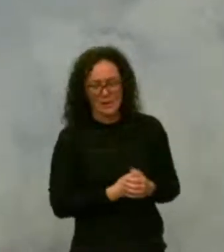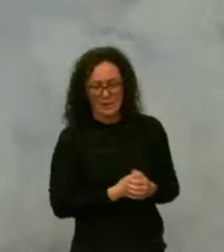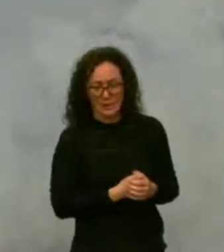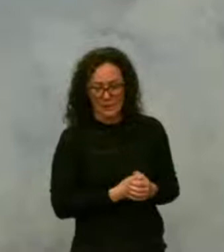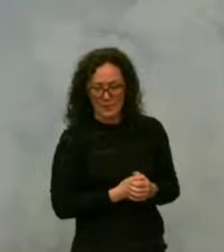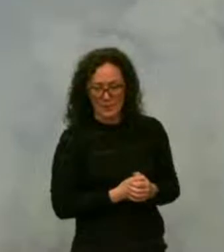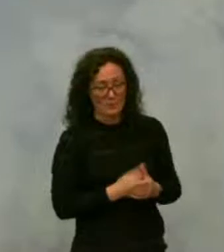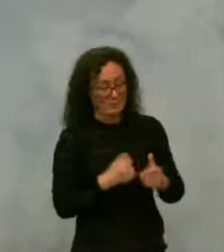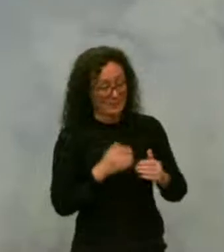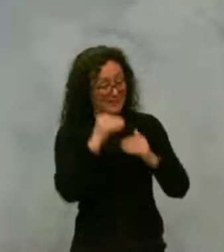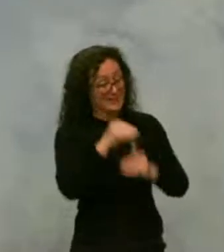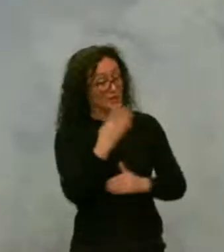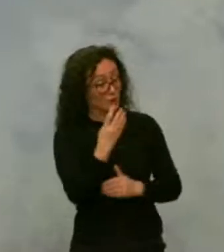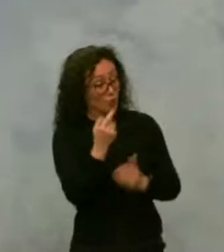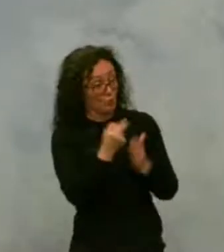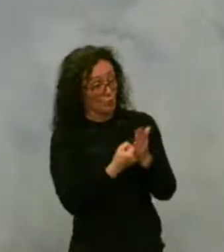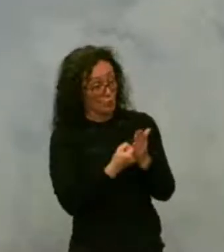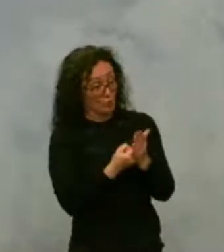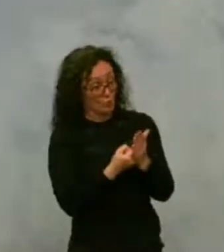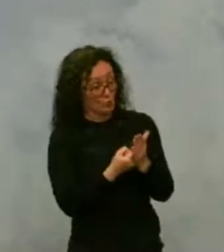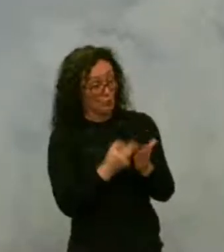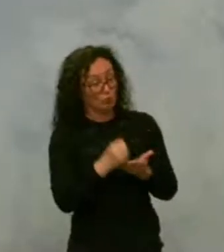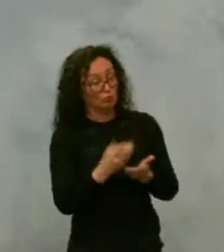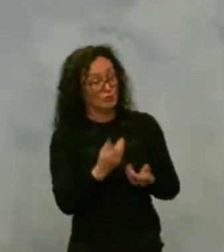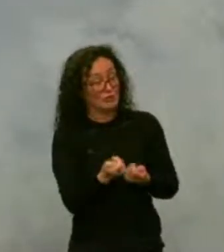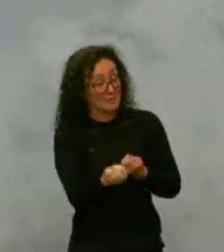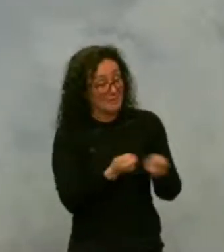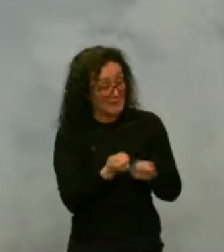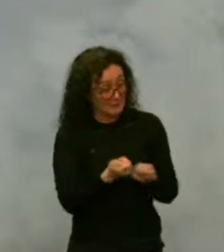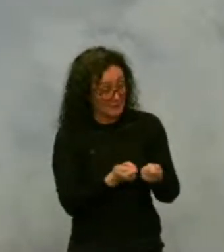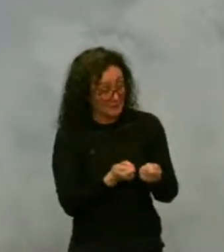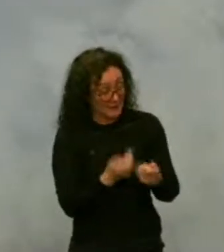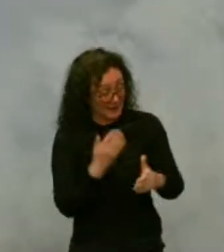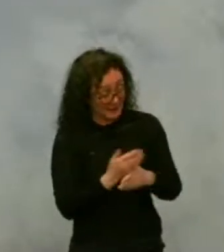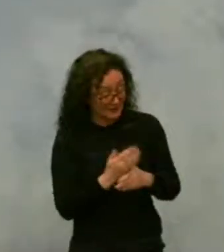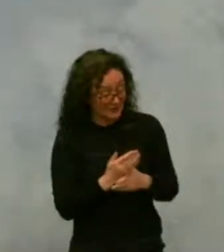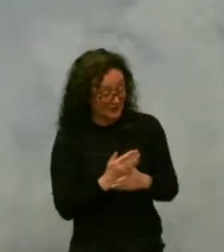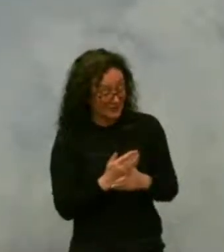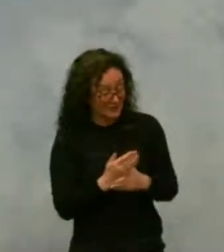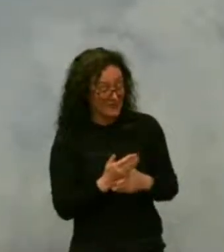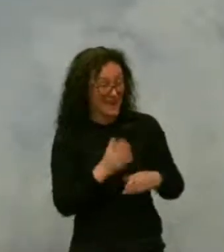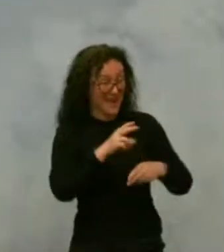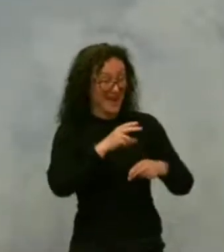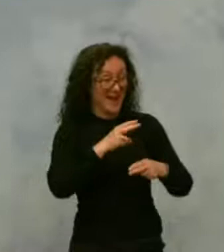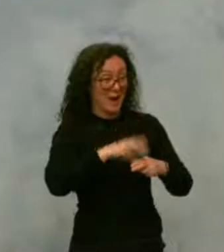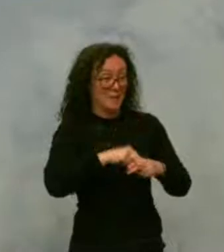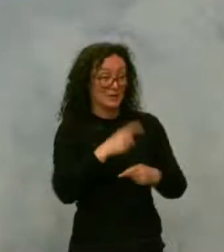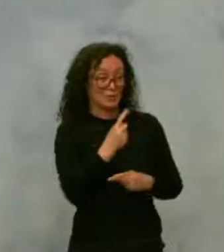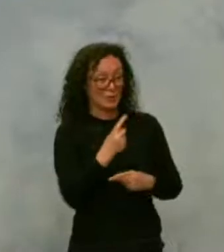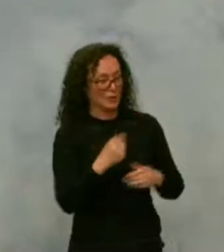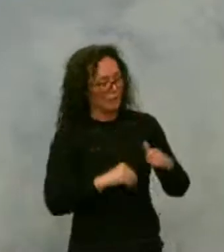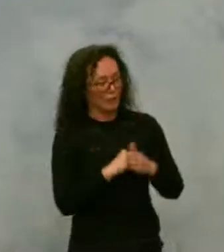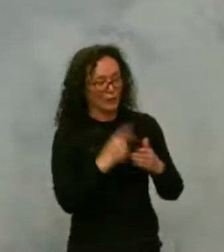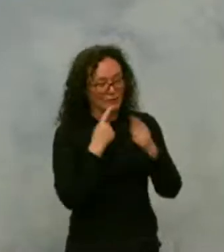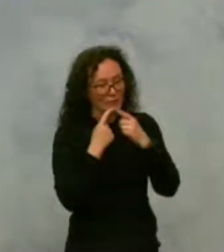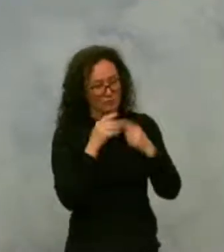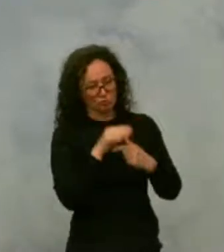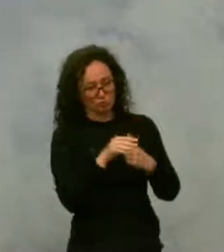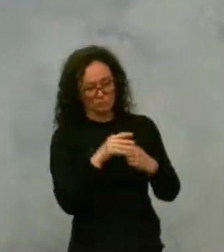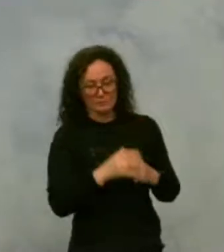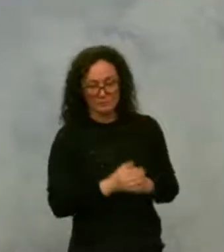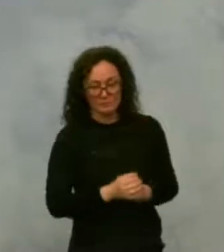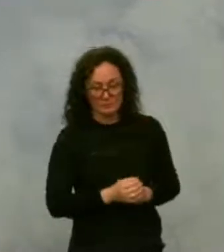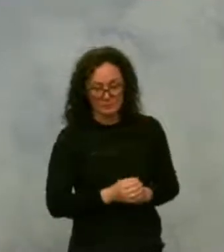section 4 of the report covers the Treasury Management activity part. Appendix 1 gives you the full details. And what that